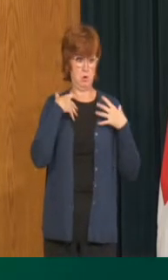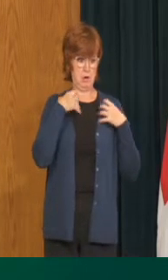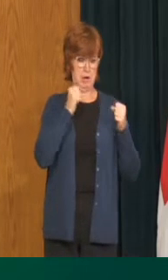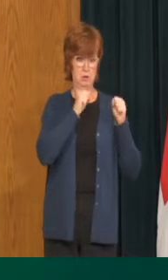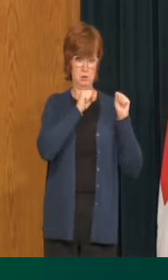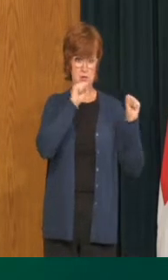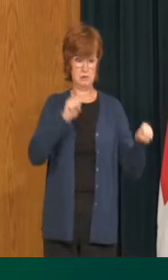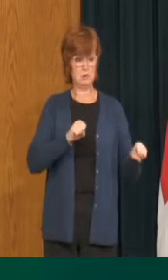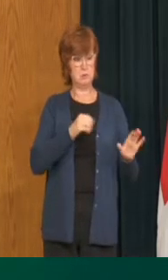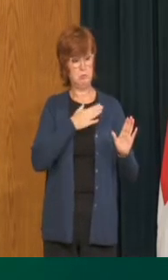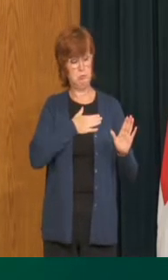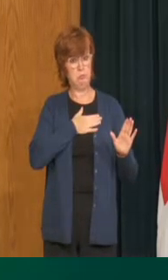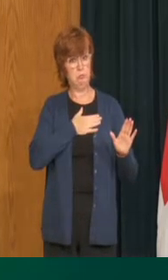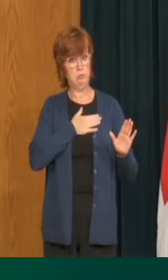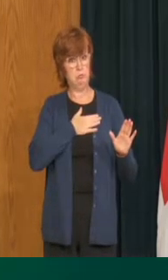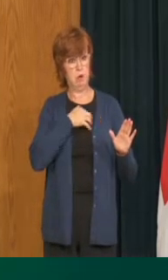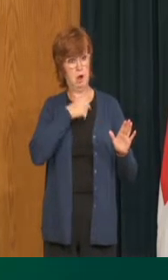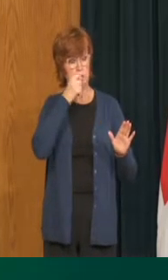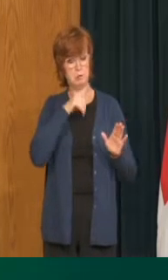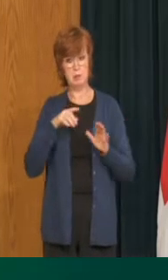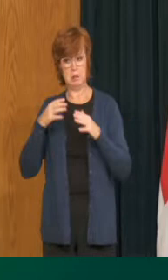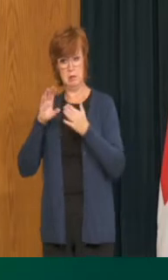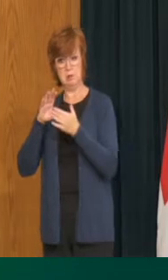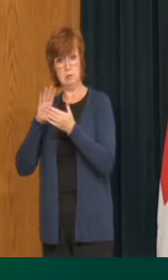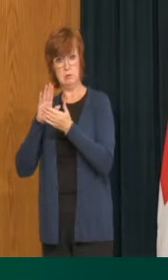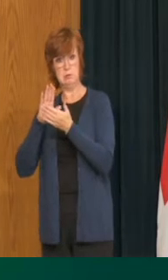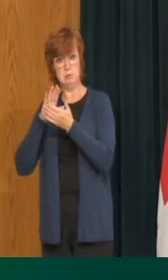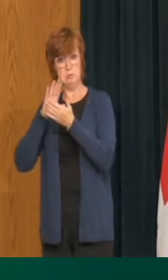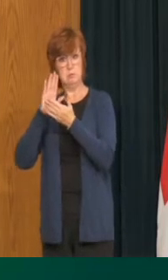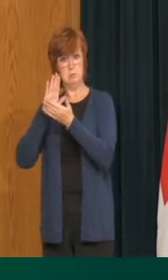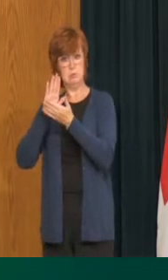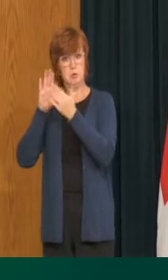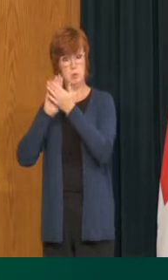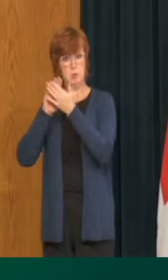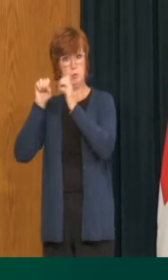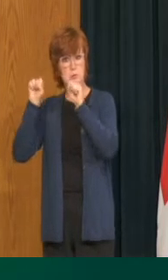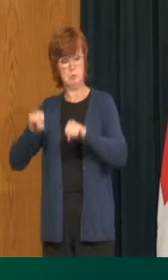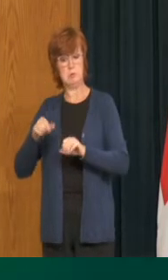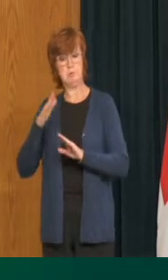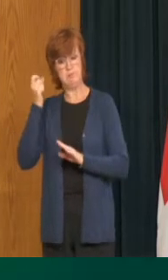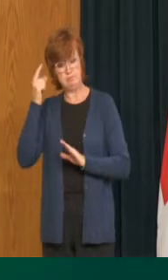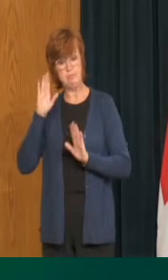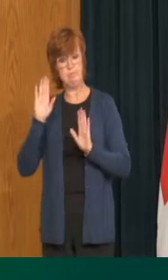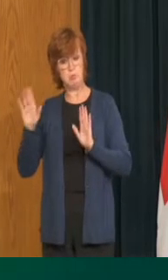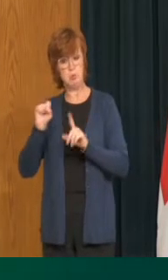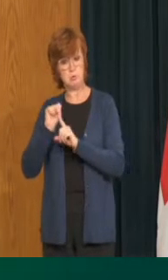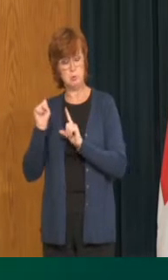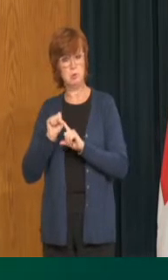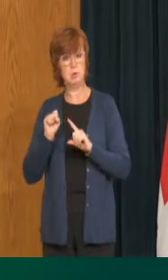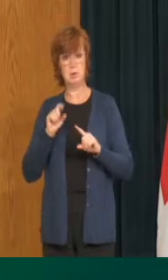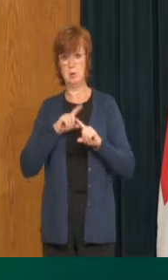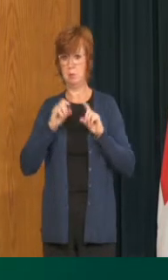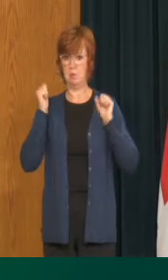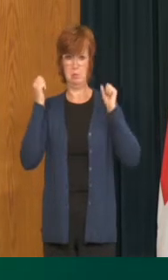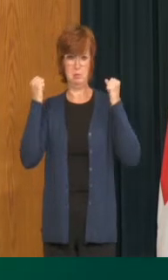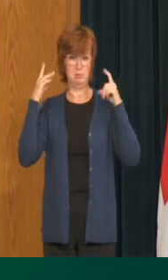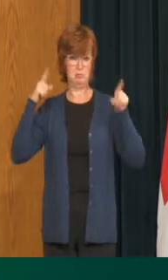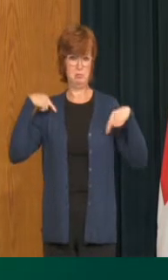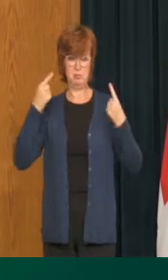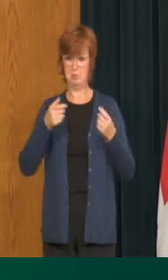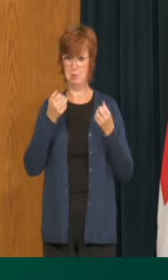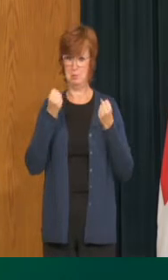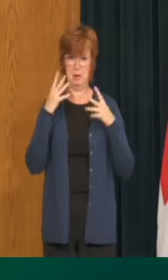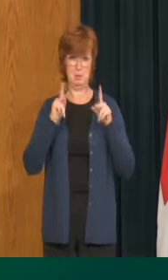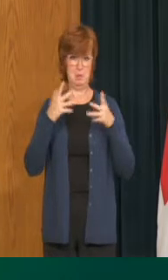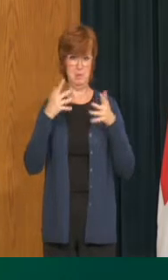the concern with the broader population of the province that has, and many of which have been going to their place of employment